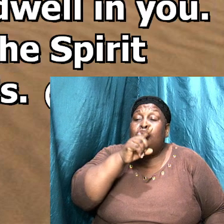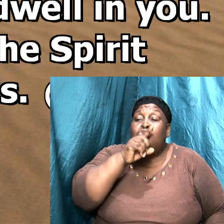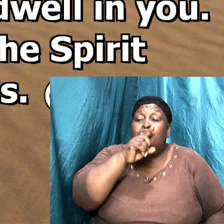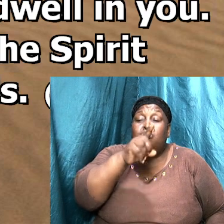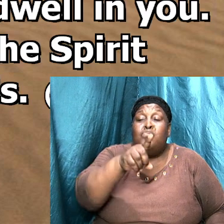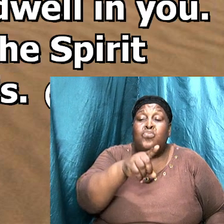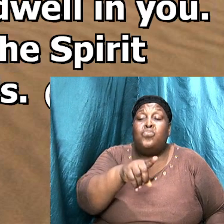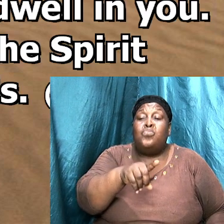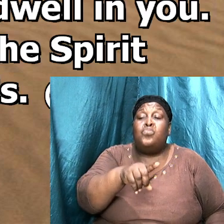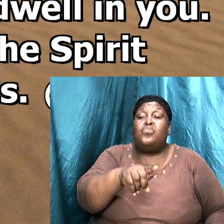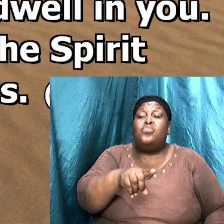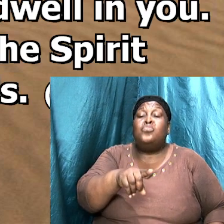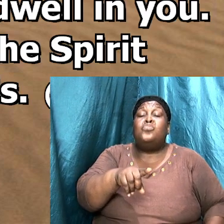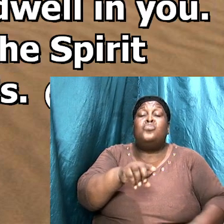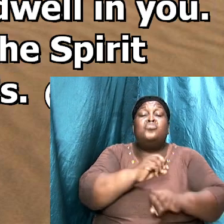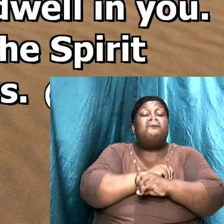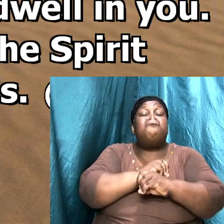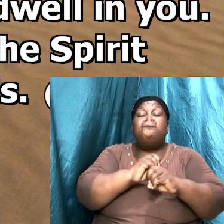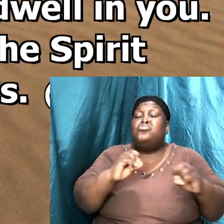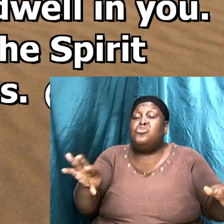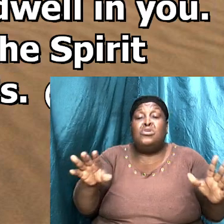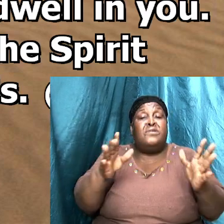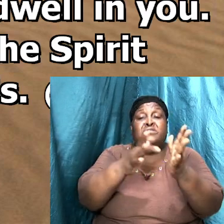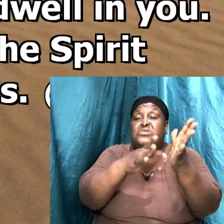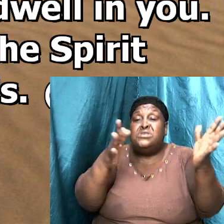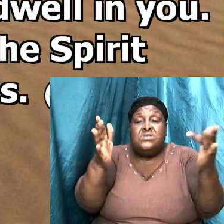he is none of his.